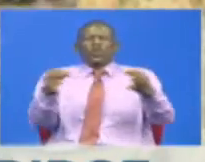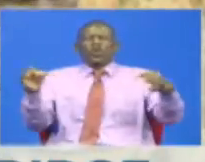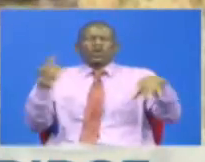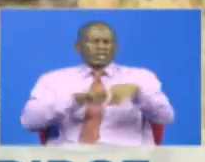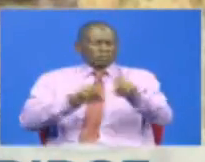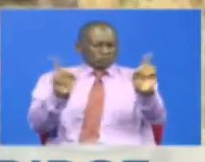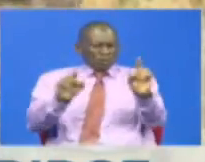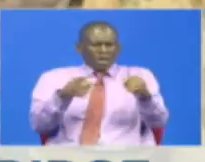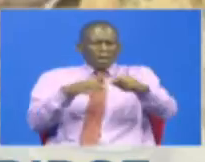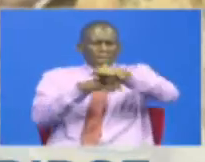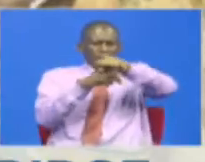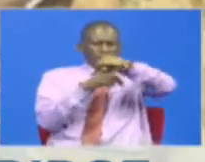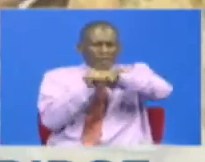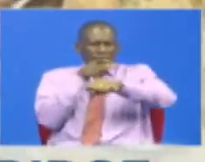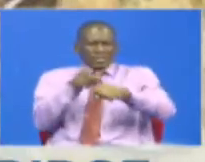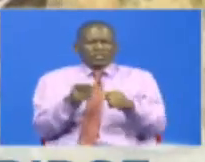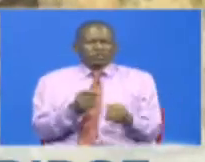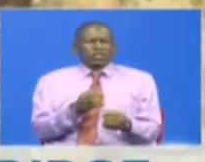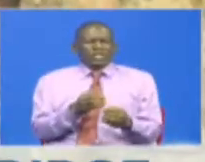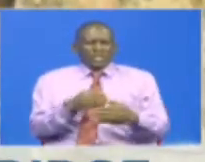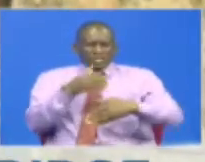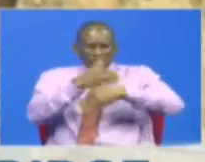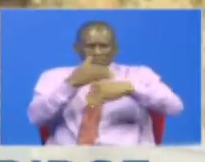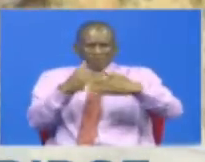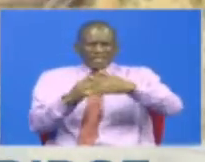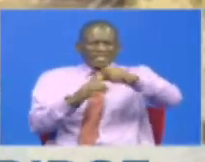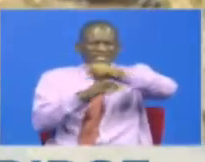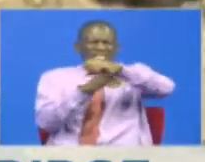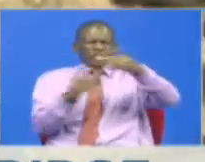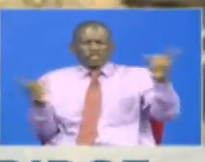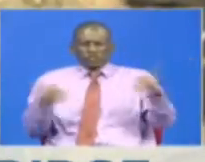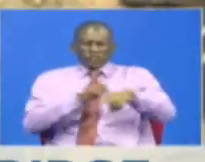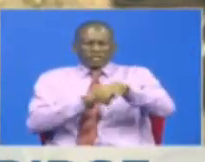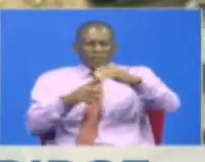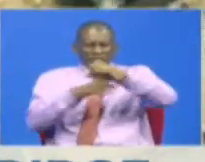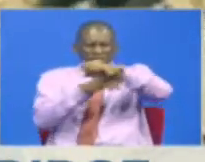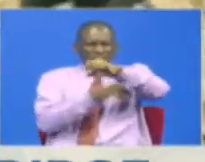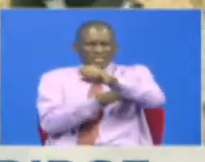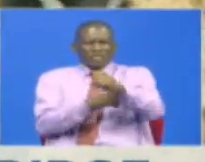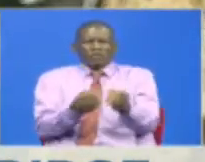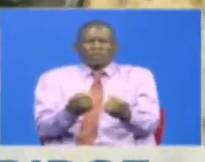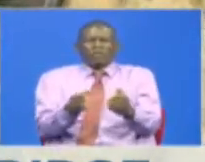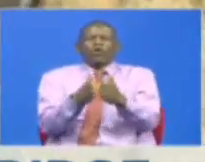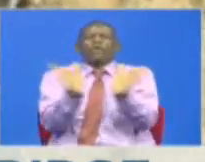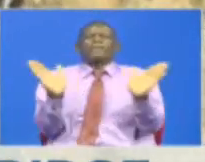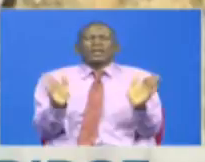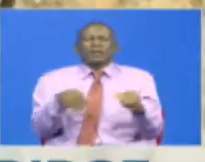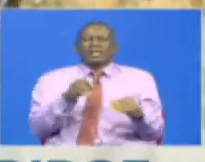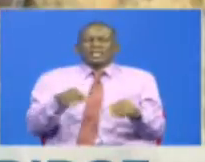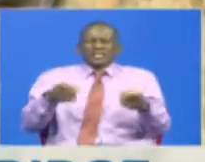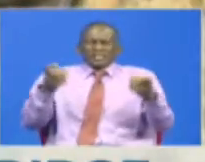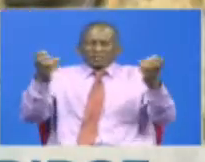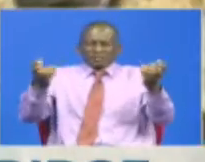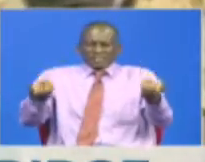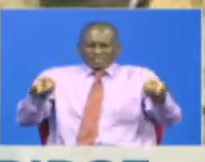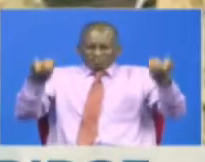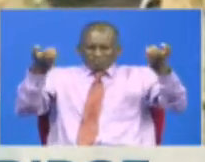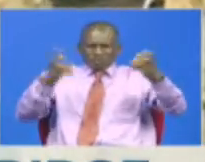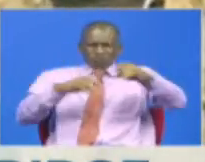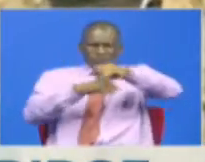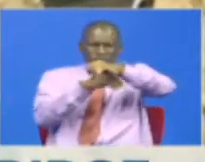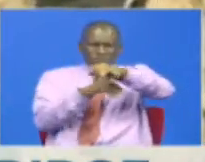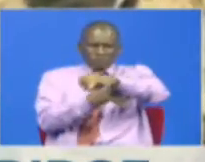Hii tunajenga approach tu kwenye daraja itafunguliwa kwa sababu ni suspension bridge. Kwa hivyo itamalizika kwa